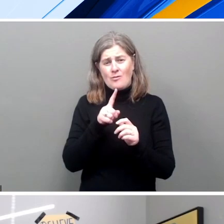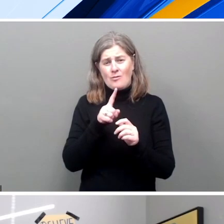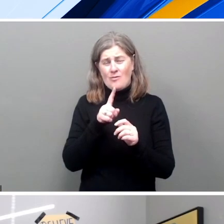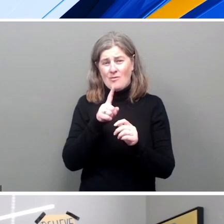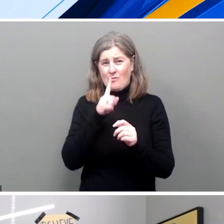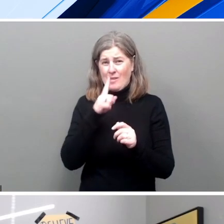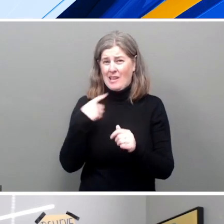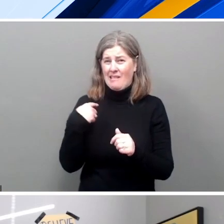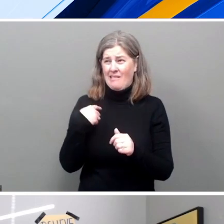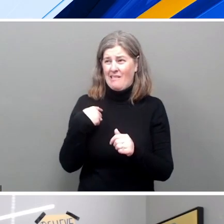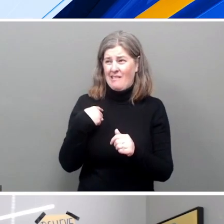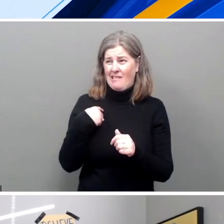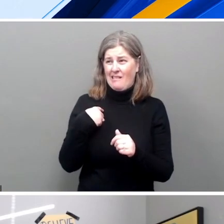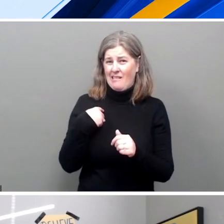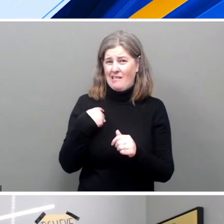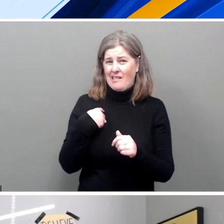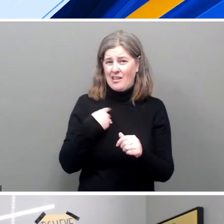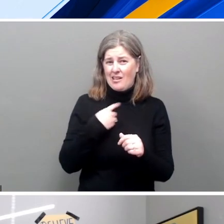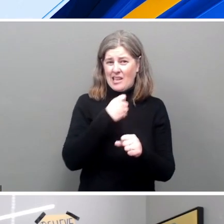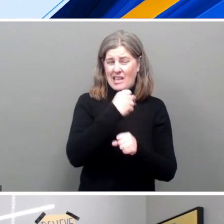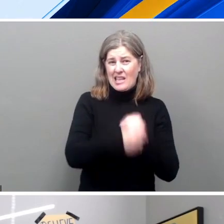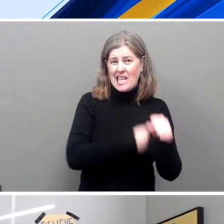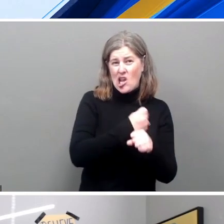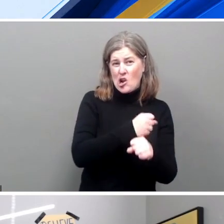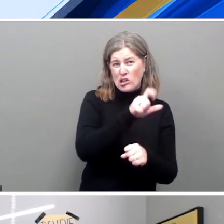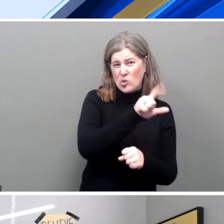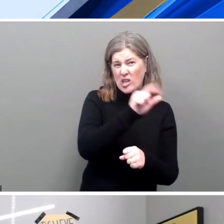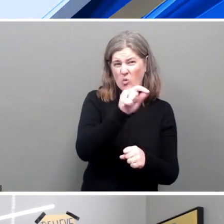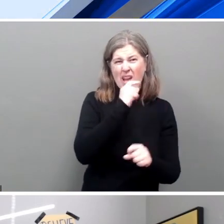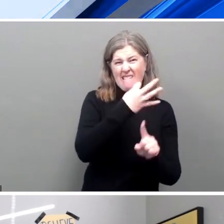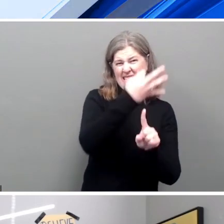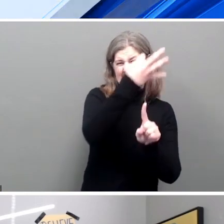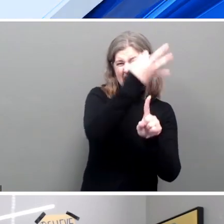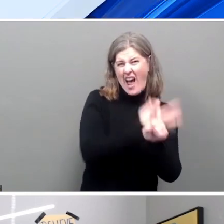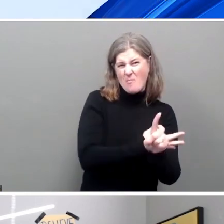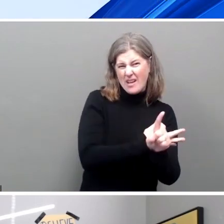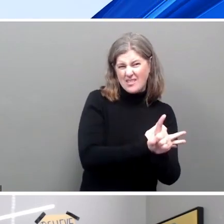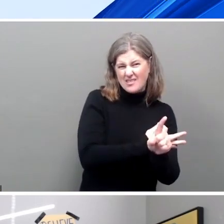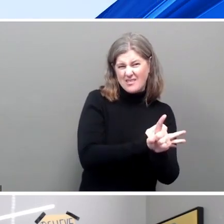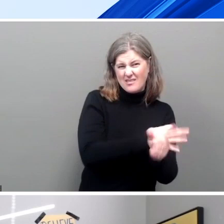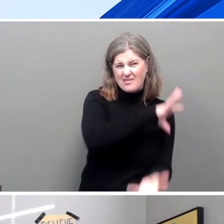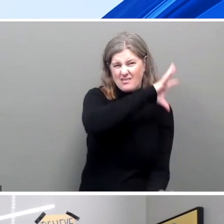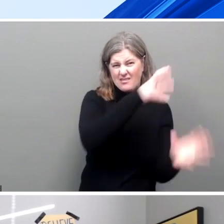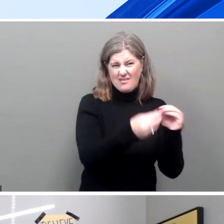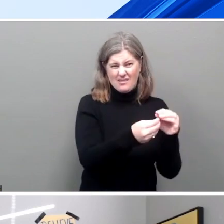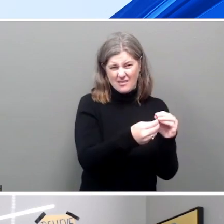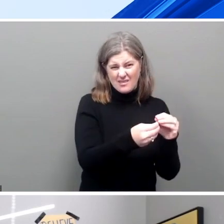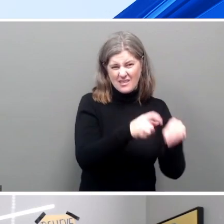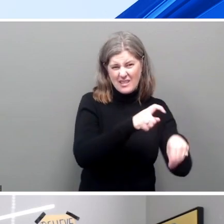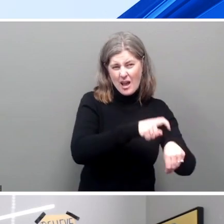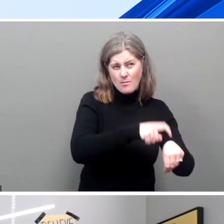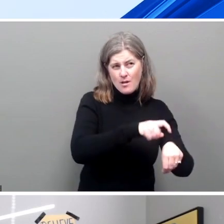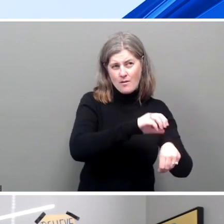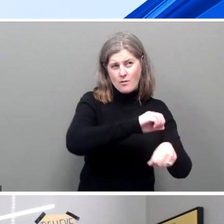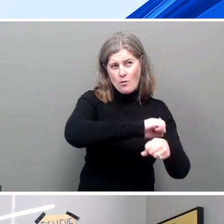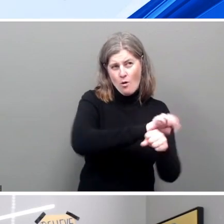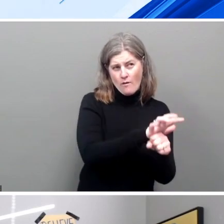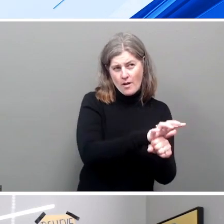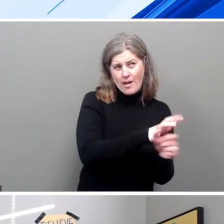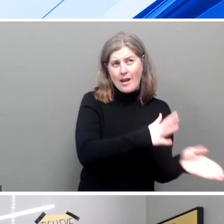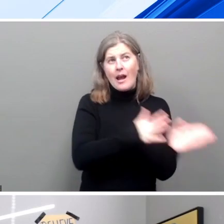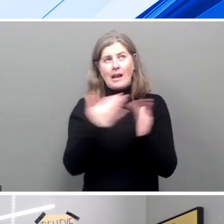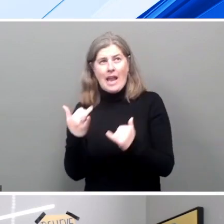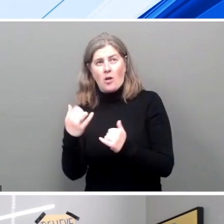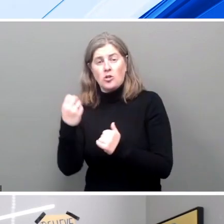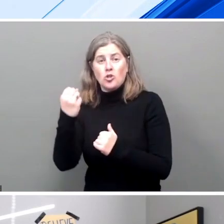of COVID in 2020 and more, 12 months actually. We're going on 12 months now